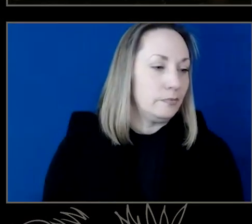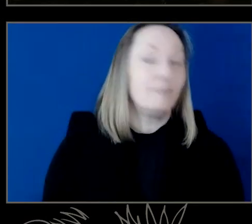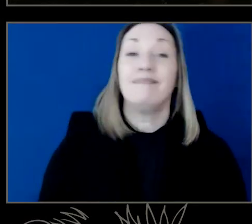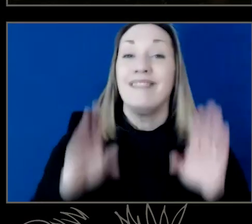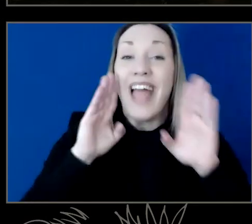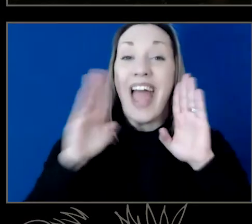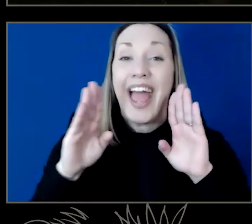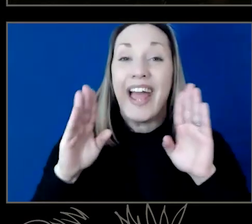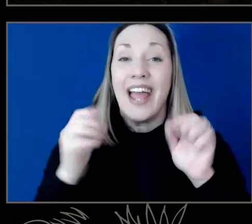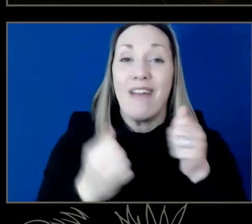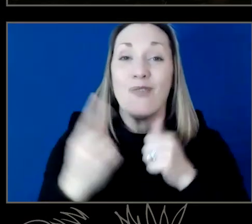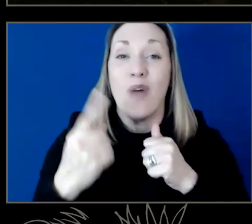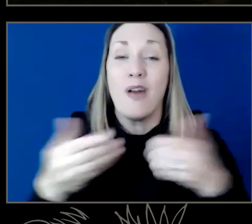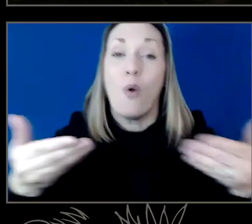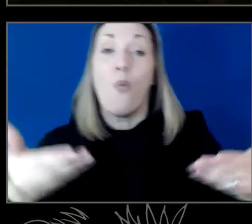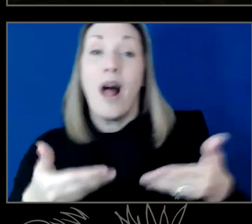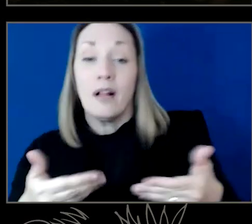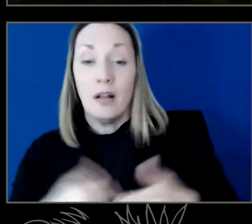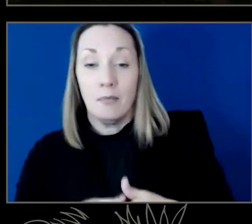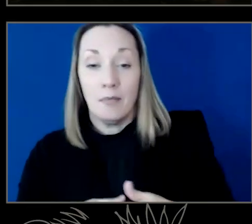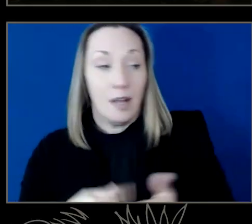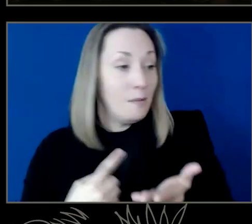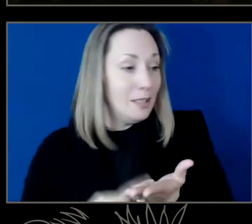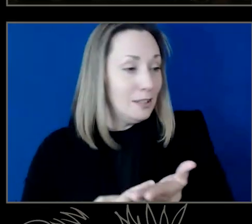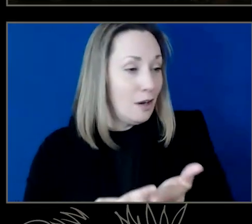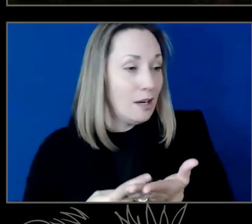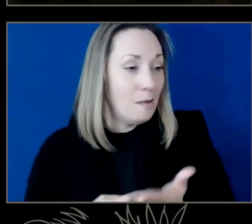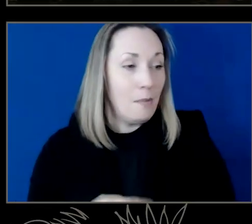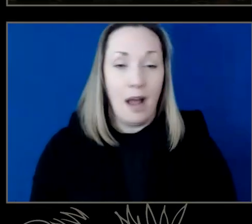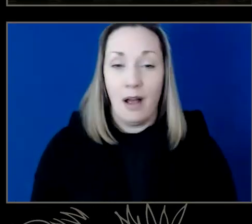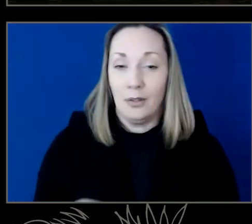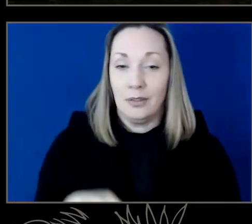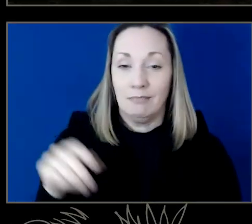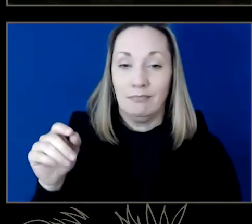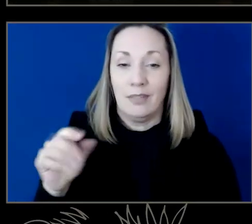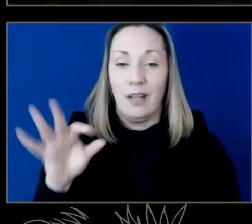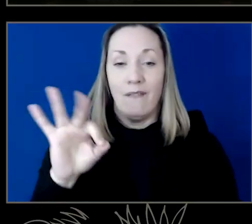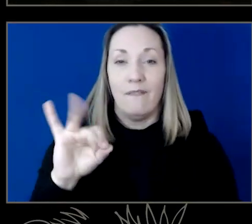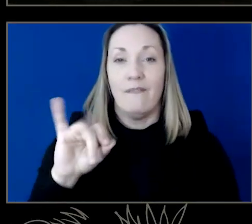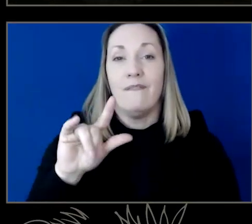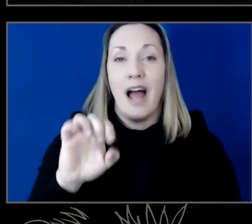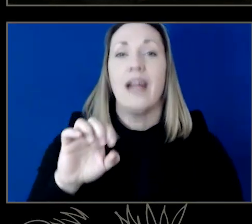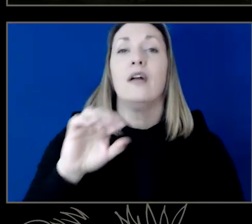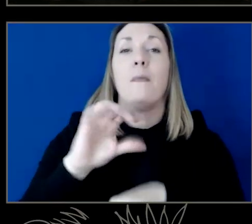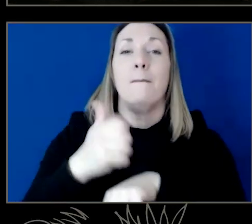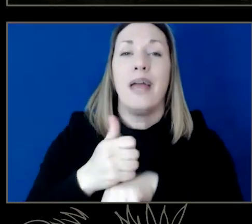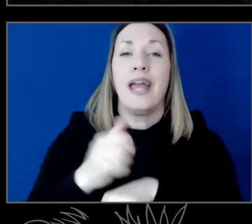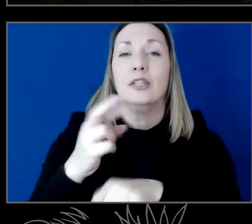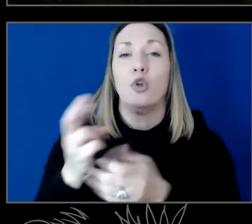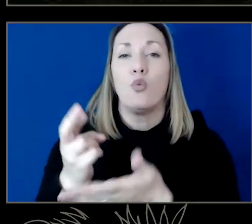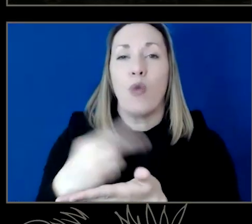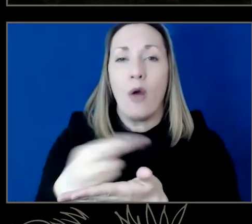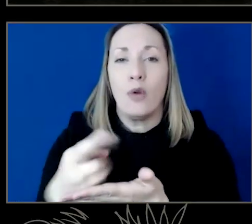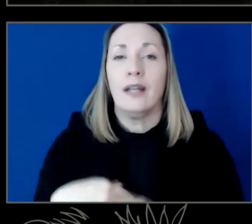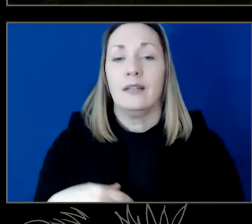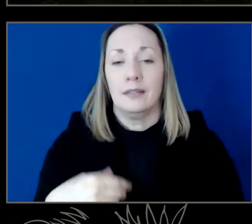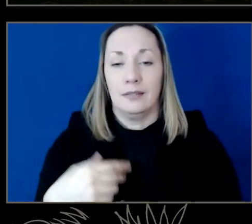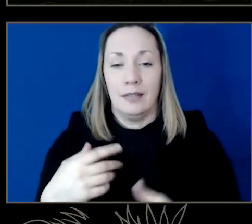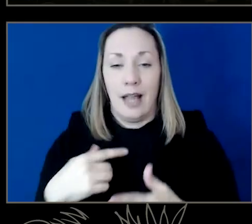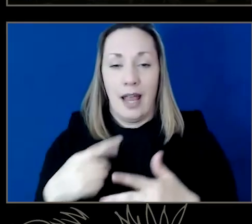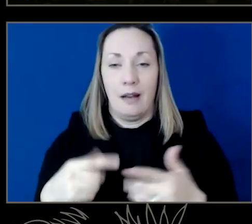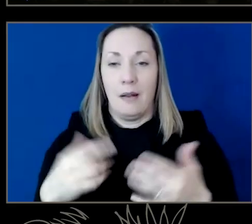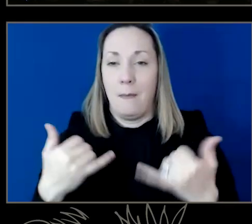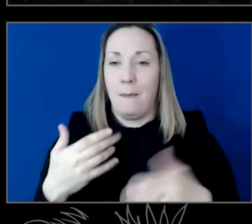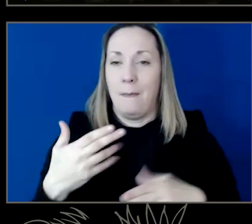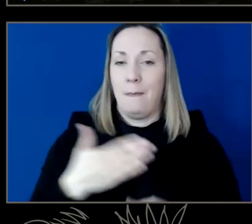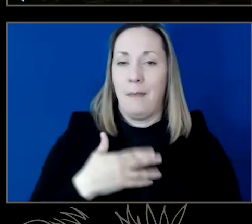Hey everyone, welcome. I'm going to be talking about file-based routing today and why it sucks and why you should use it. My name is Lybrand. As mentioned, I